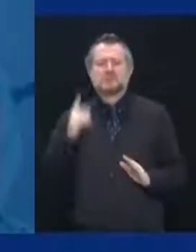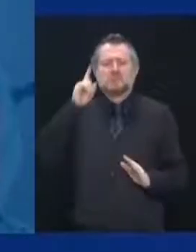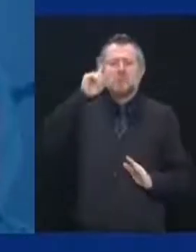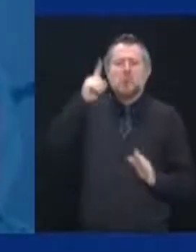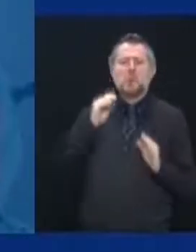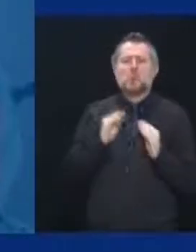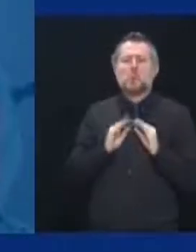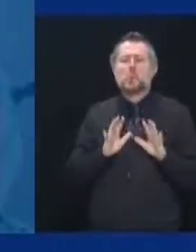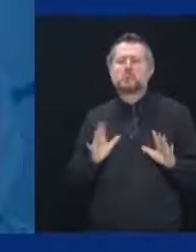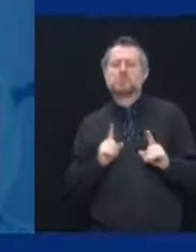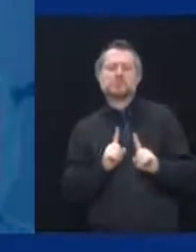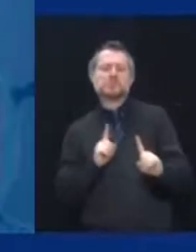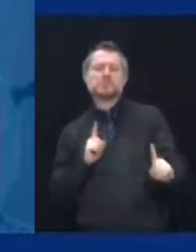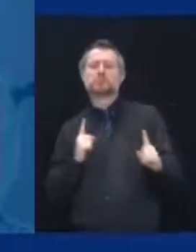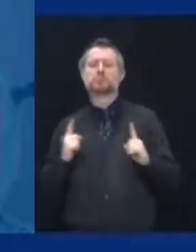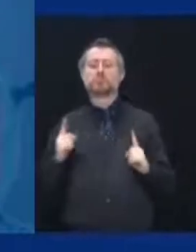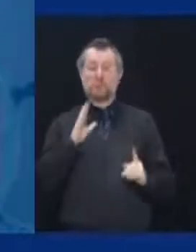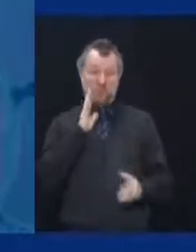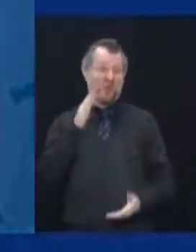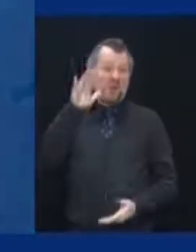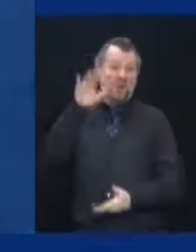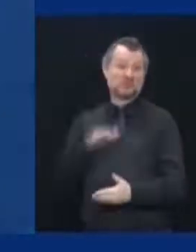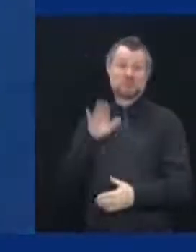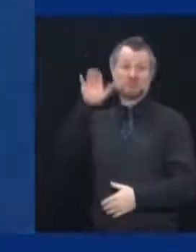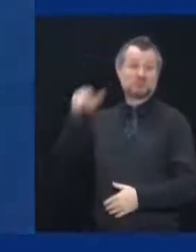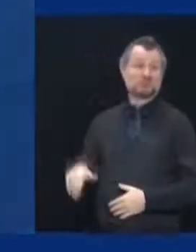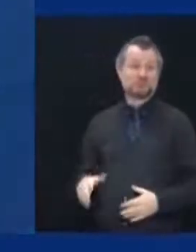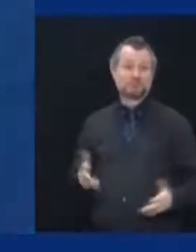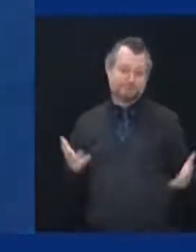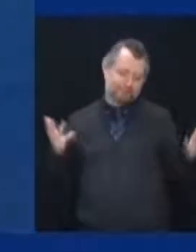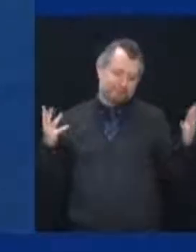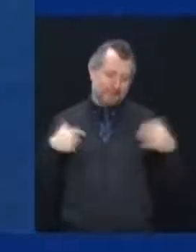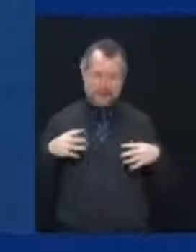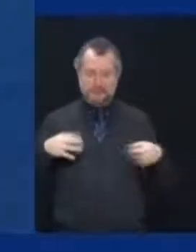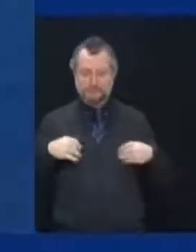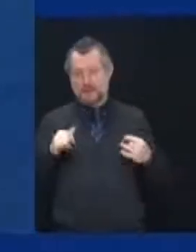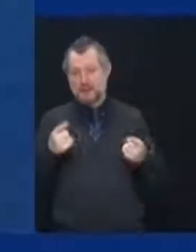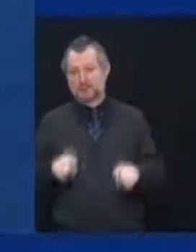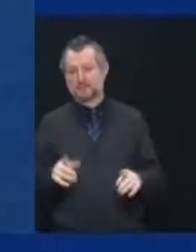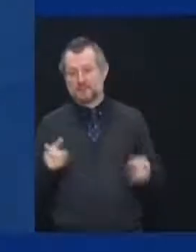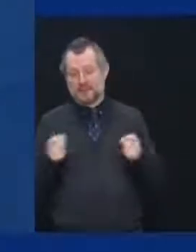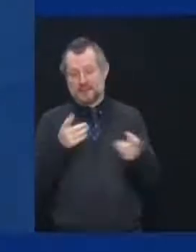spread would have been less. But we are where we are, and we deal with it.